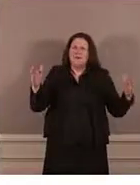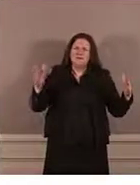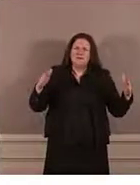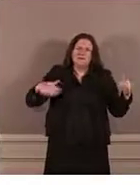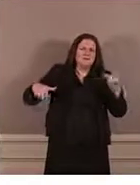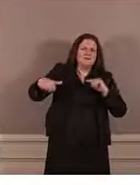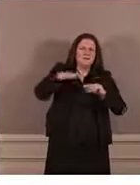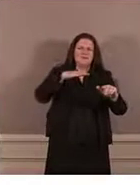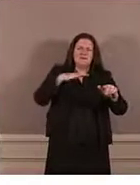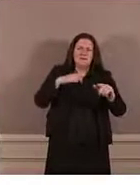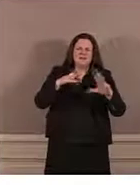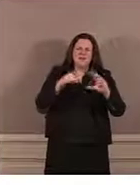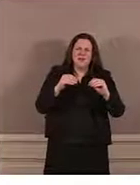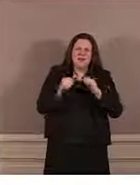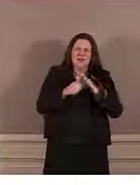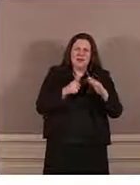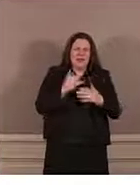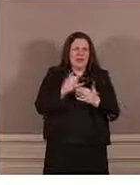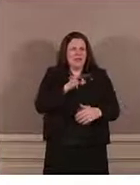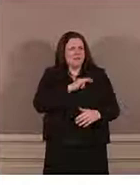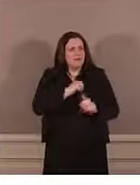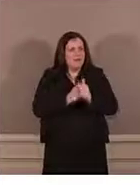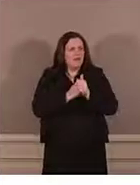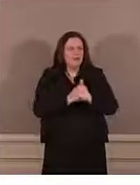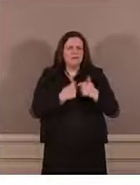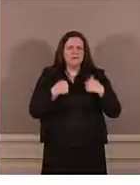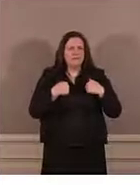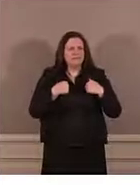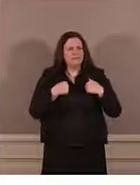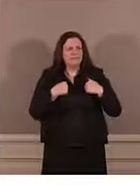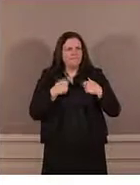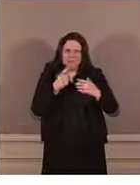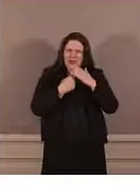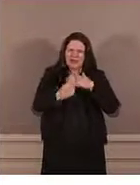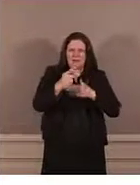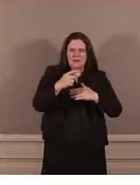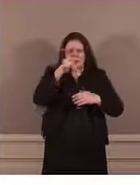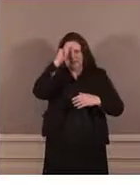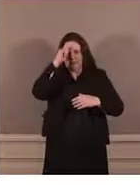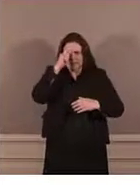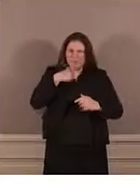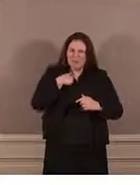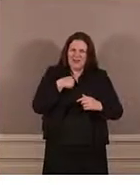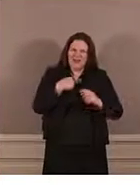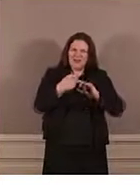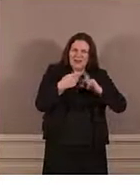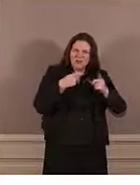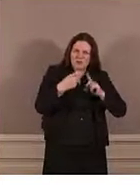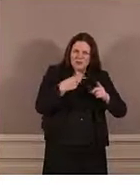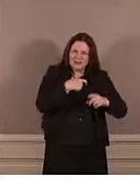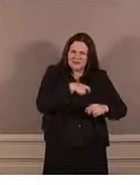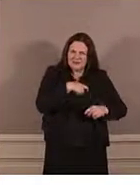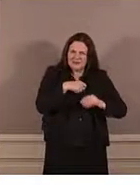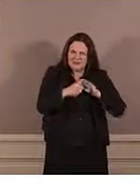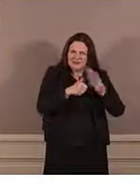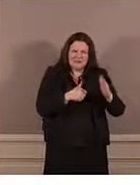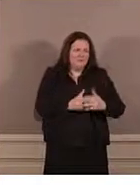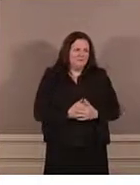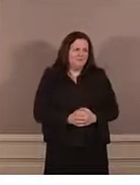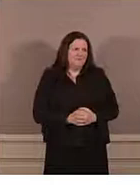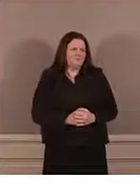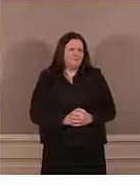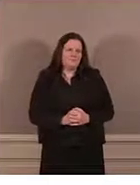that focus on things like self-advocacy, independent thinking, and interpersonal skills. So